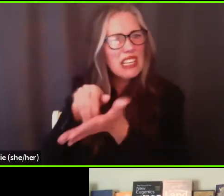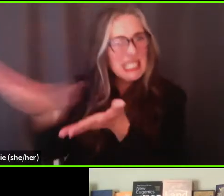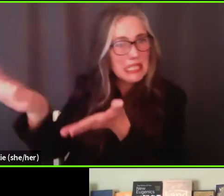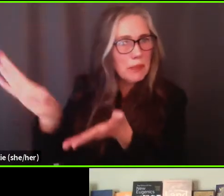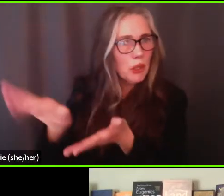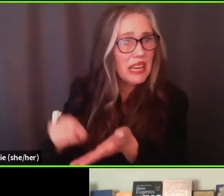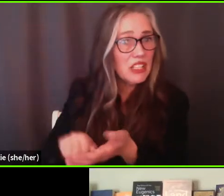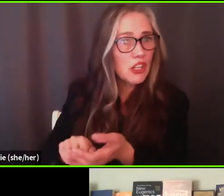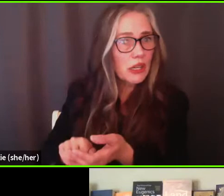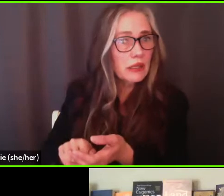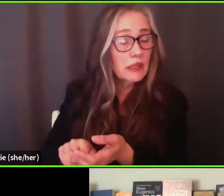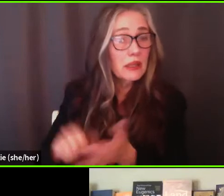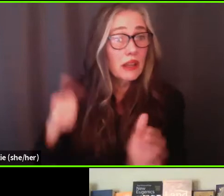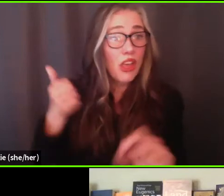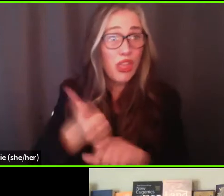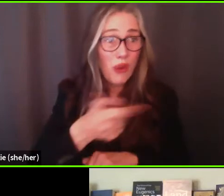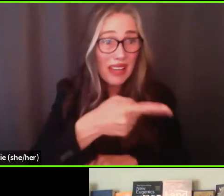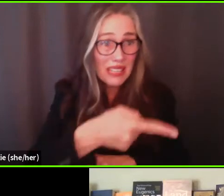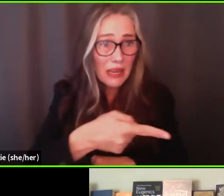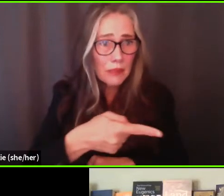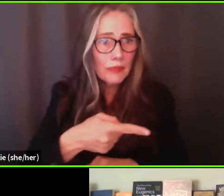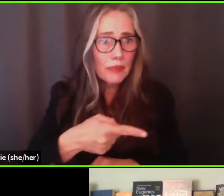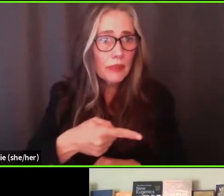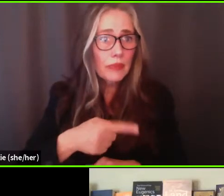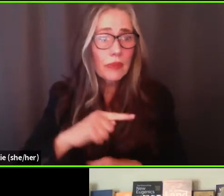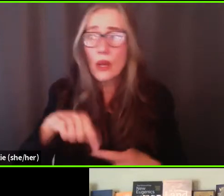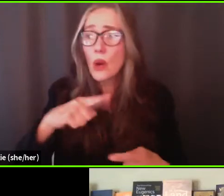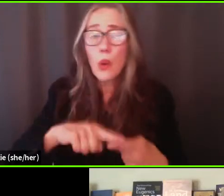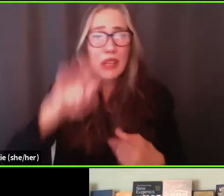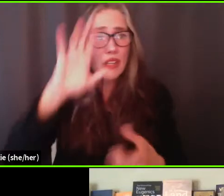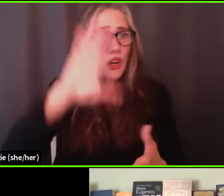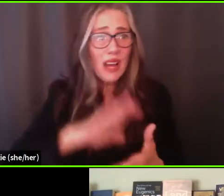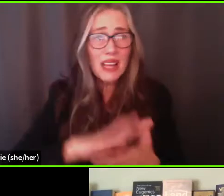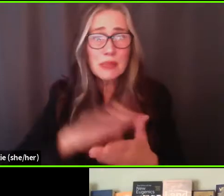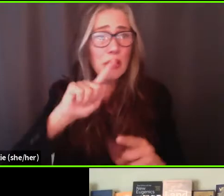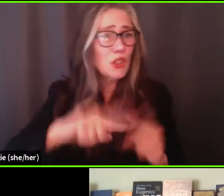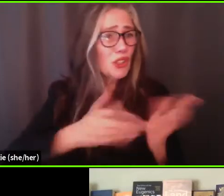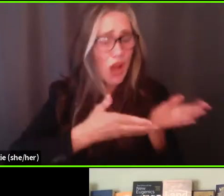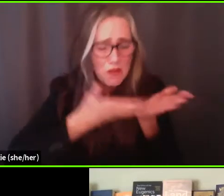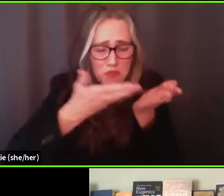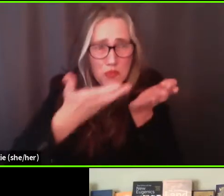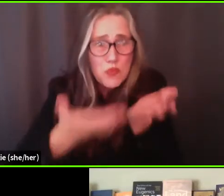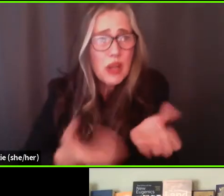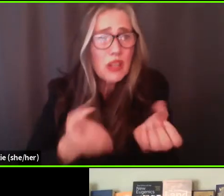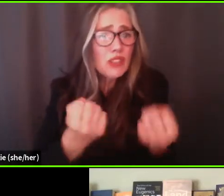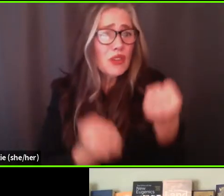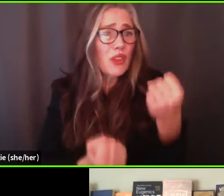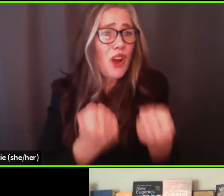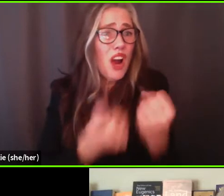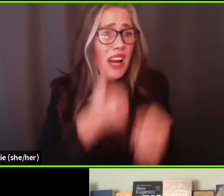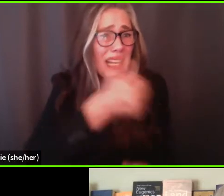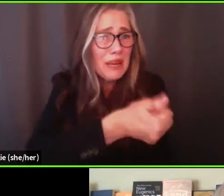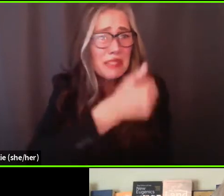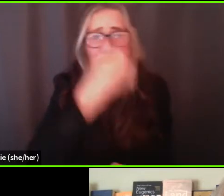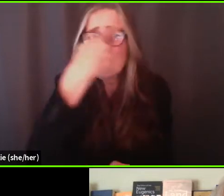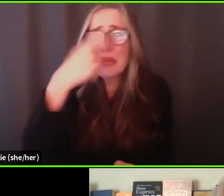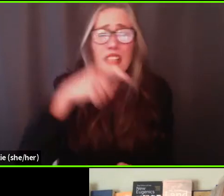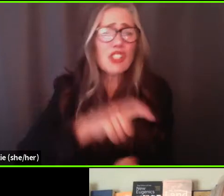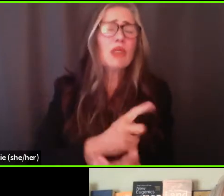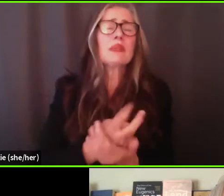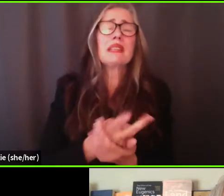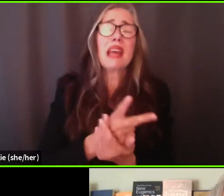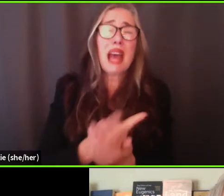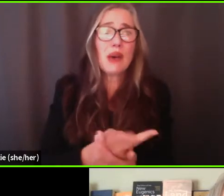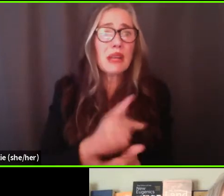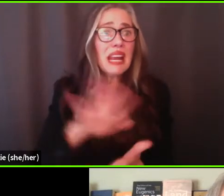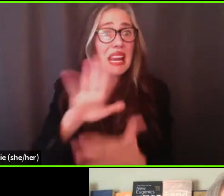when her husband couldn't get her into the car alone because she was not really coherent he called paramedics again and the same team